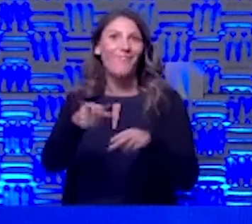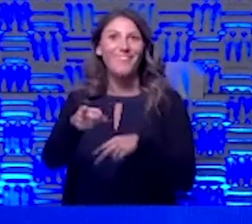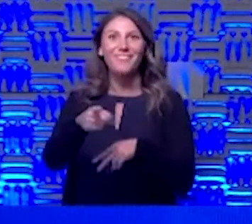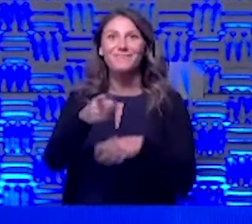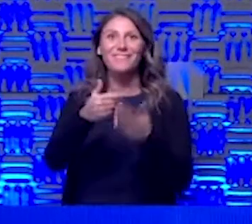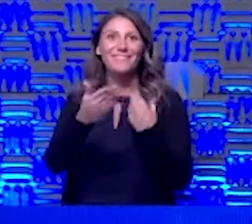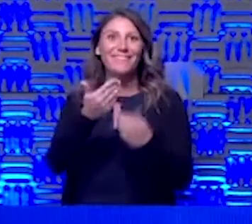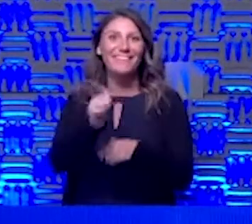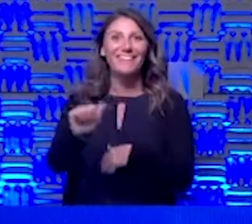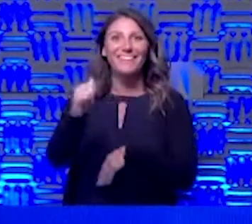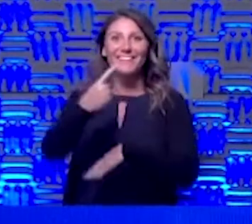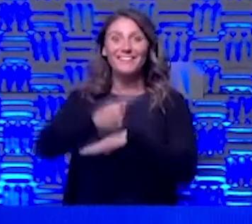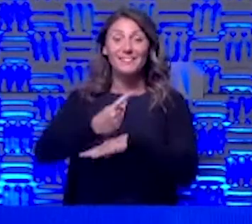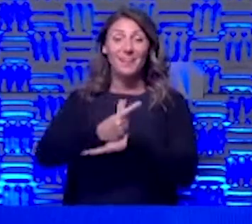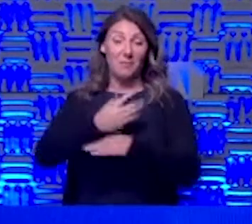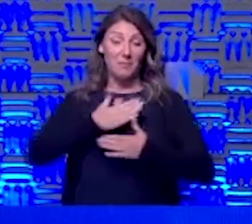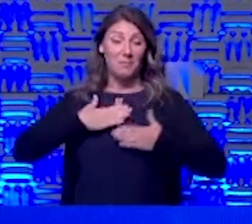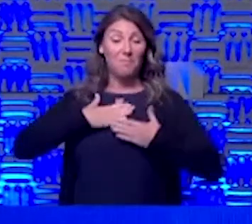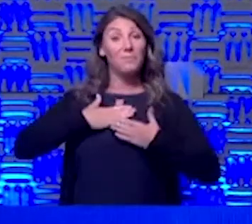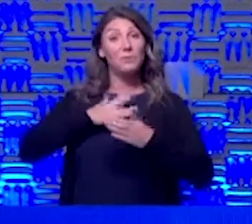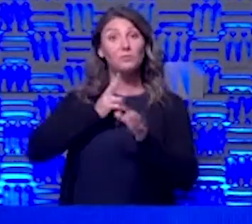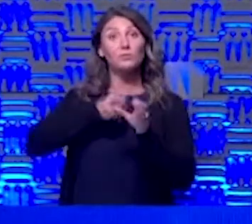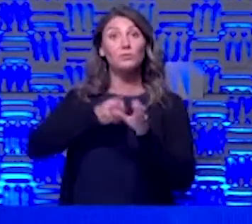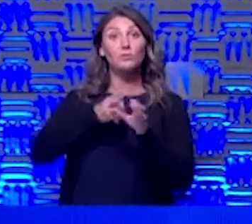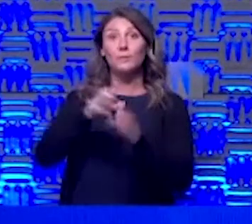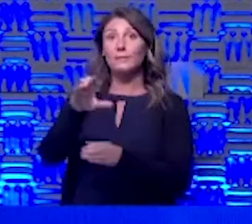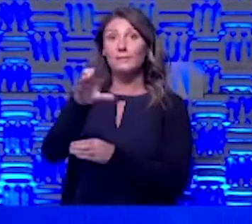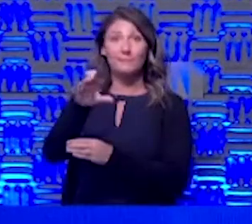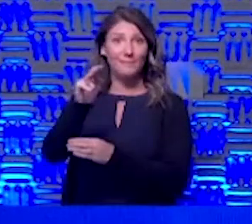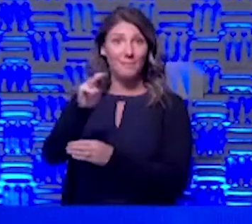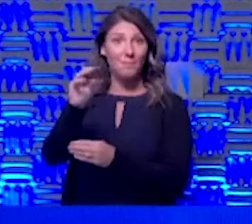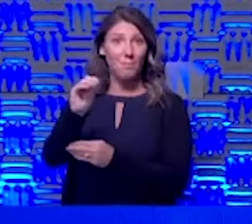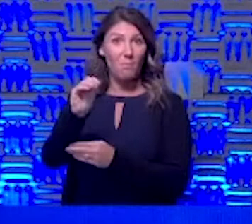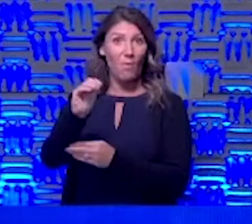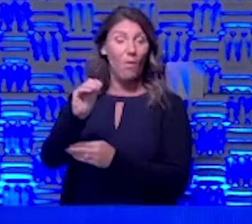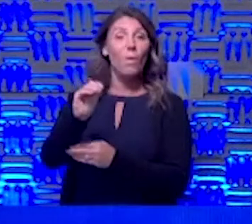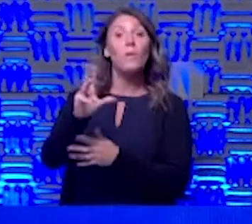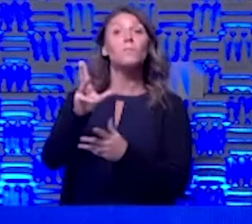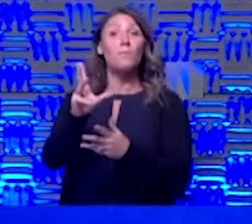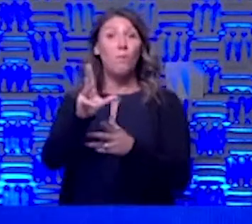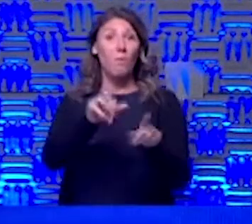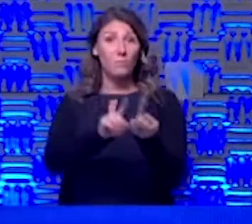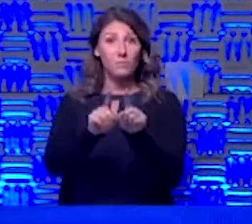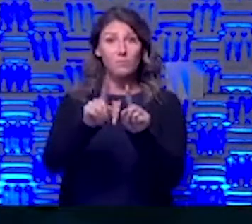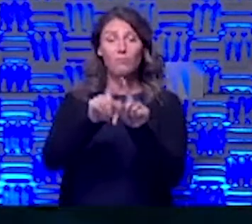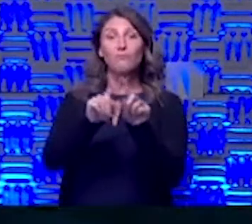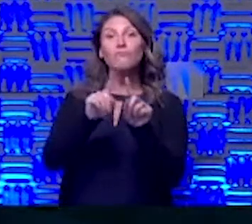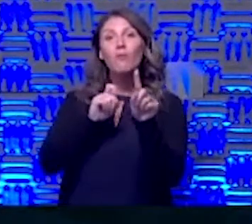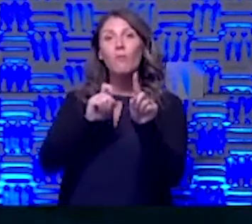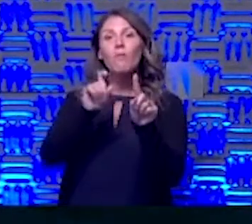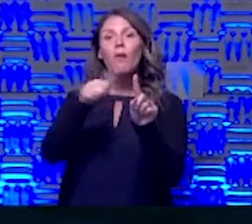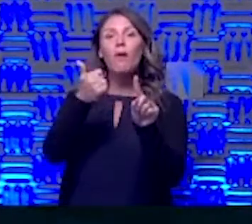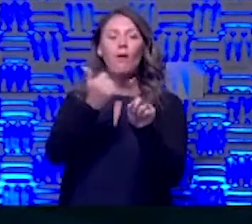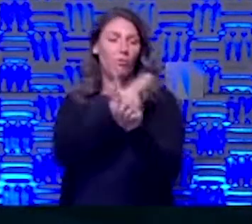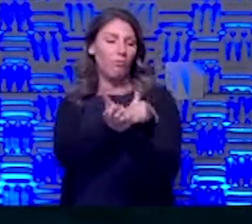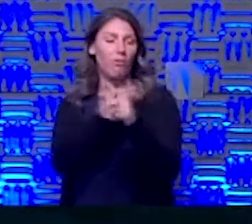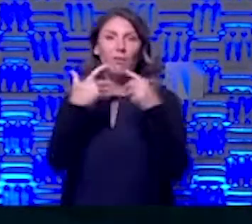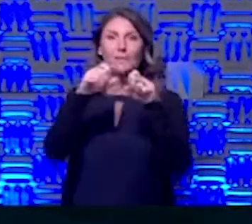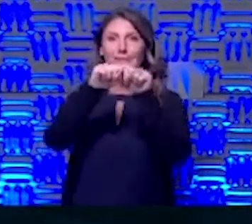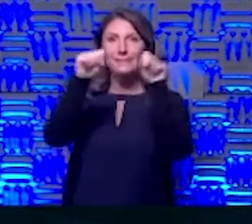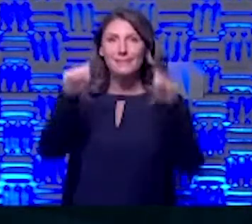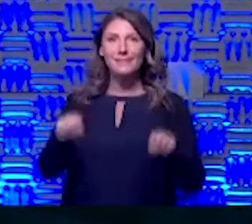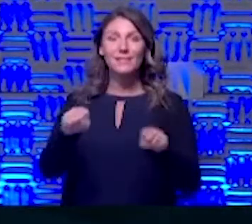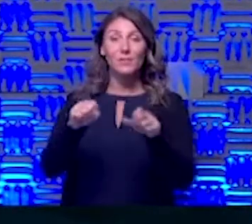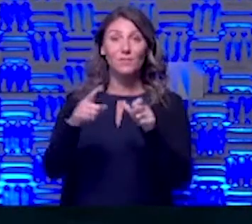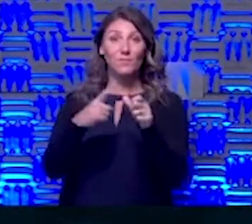also very pleased to have our chief medical officers with us today from a number of different health systems. So let's first